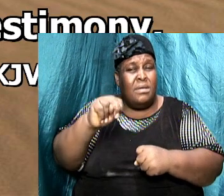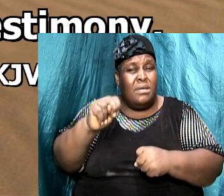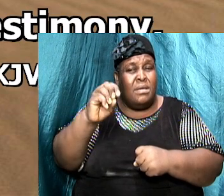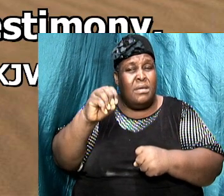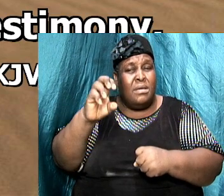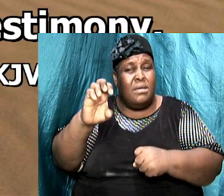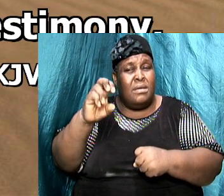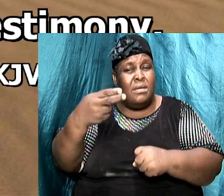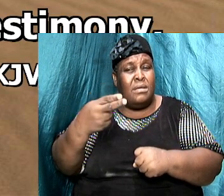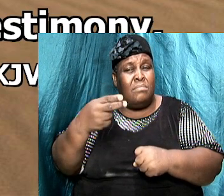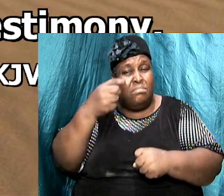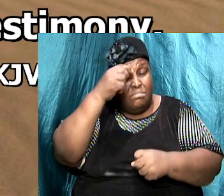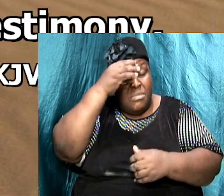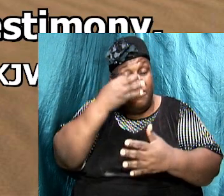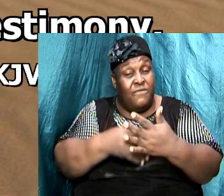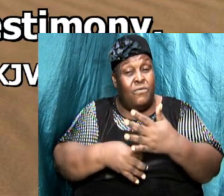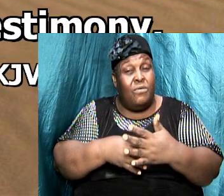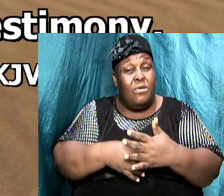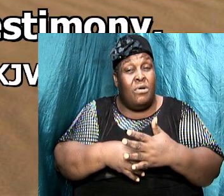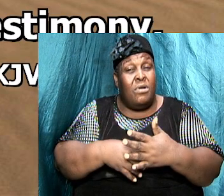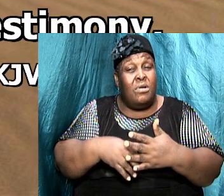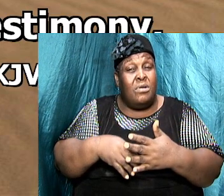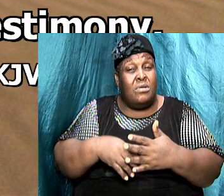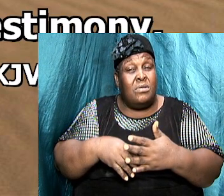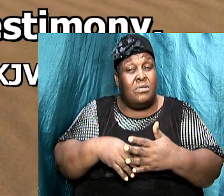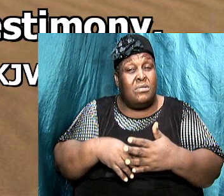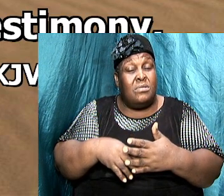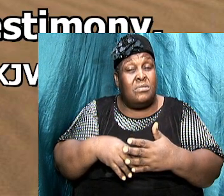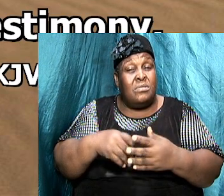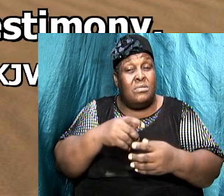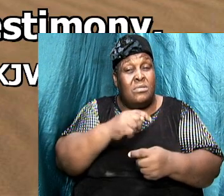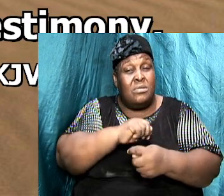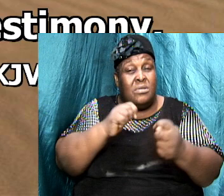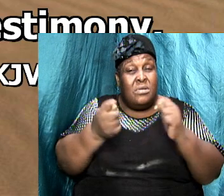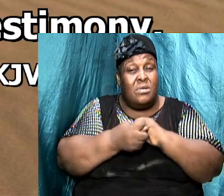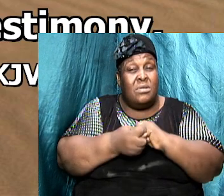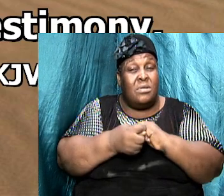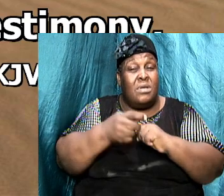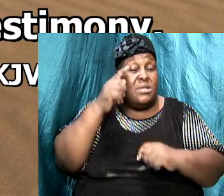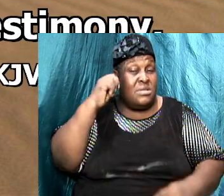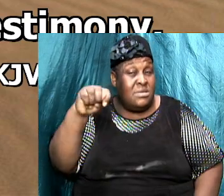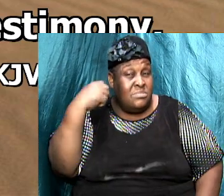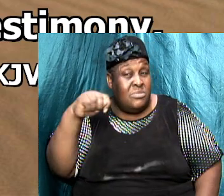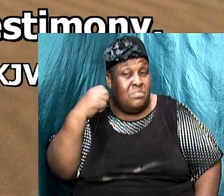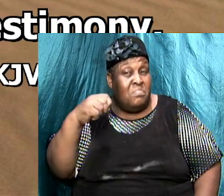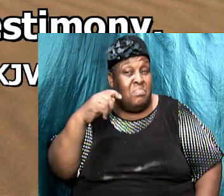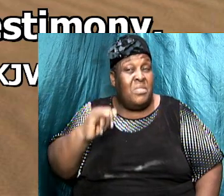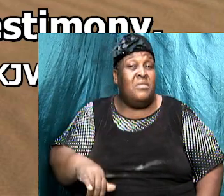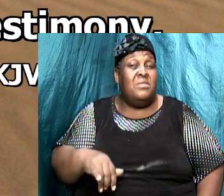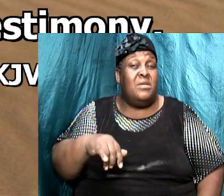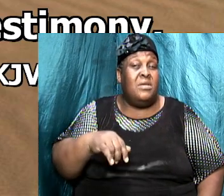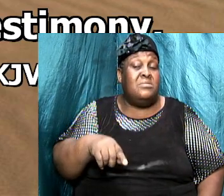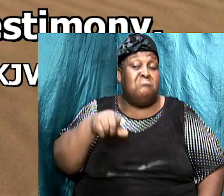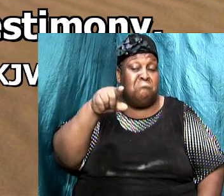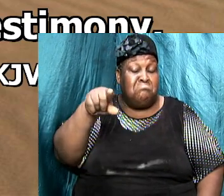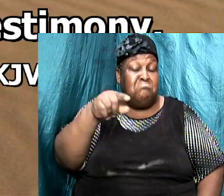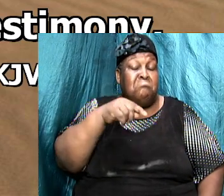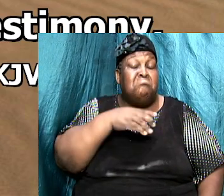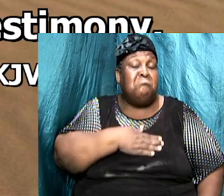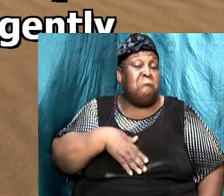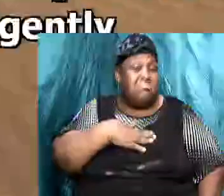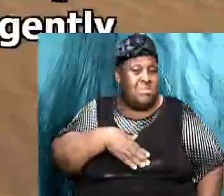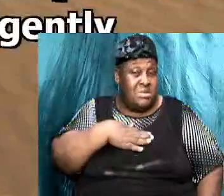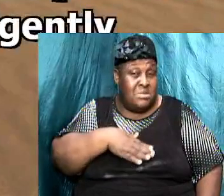his translation, he had this testimony that he pleased God.